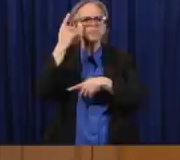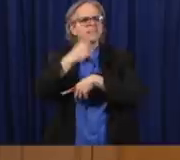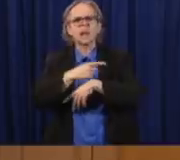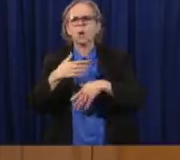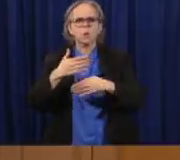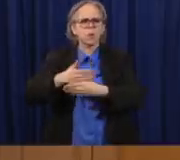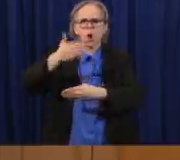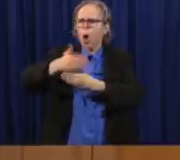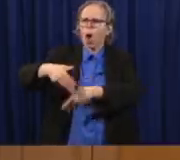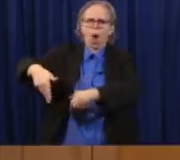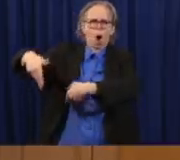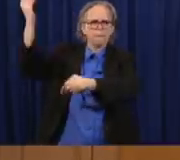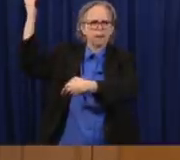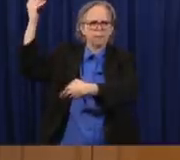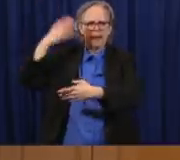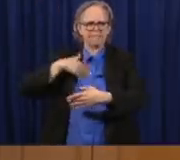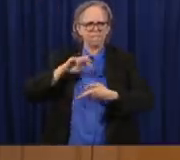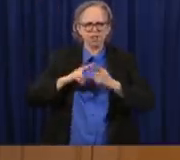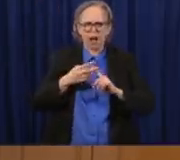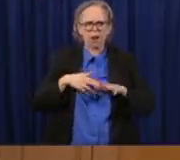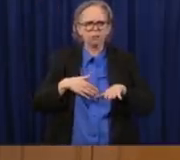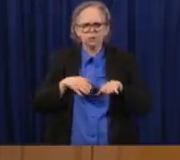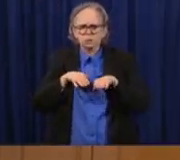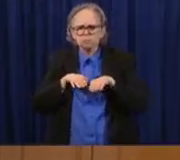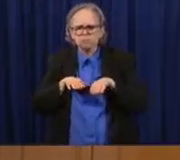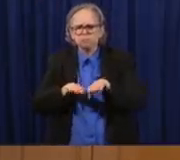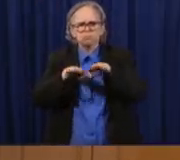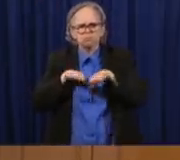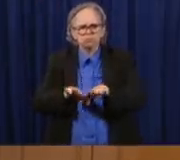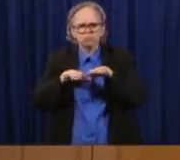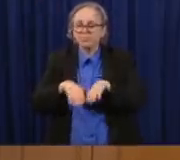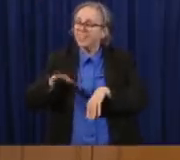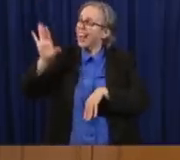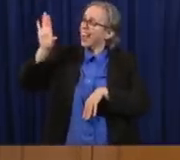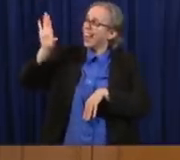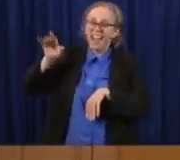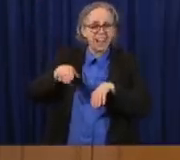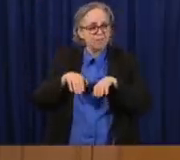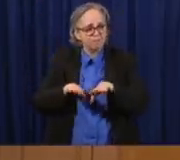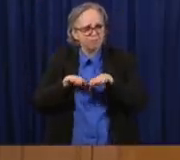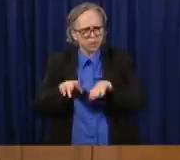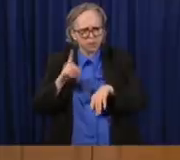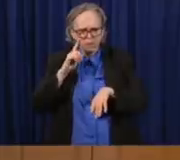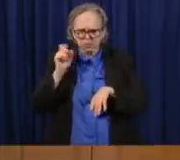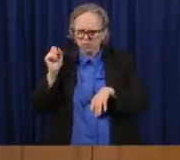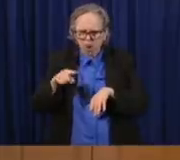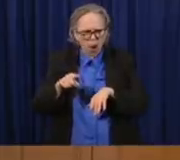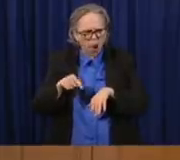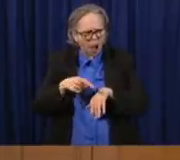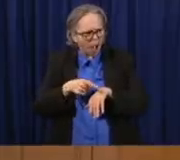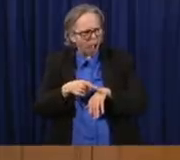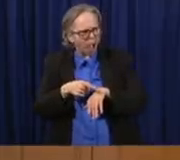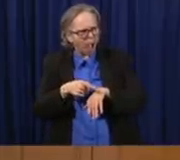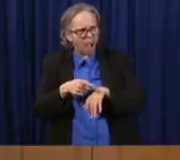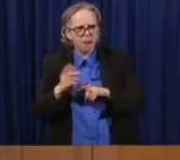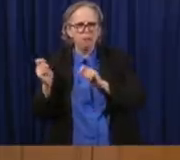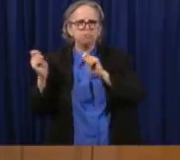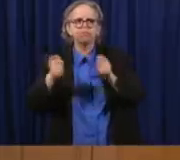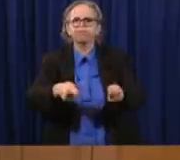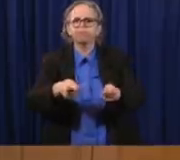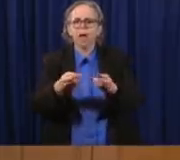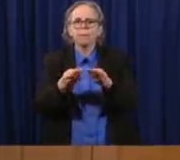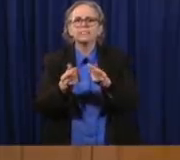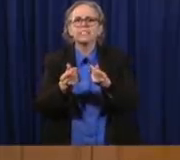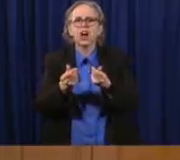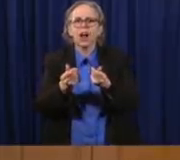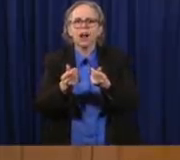she was working on this, and they asked if they could donate material. And the material was donated by a lovely